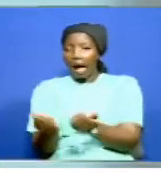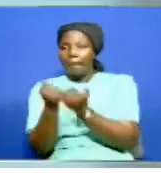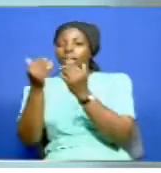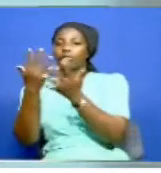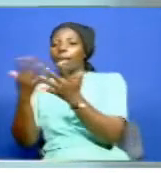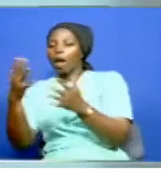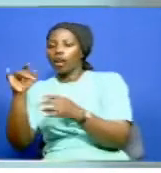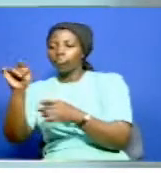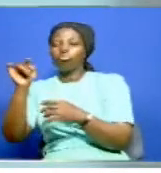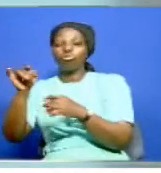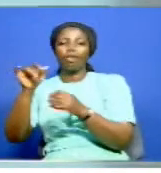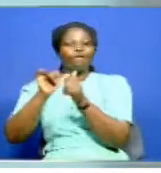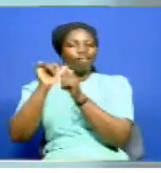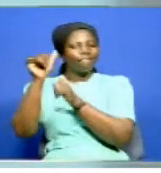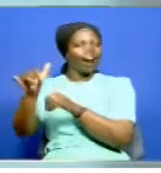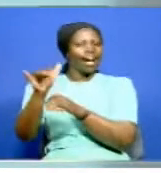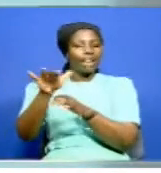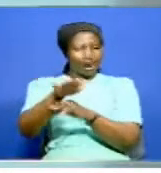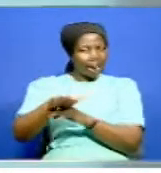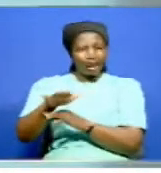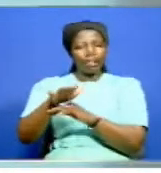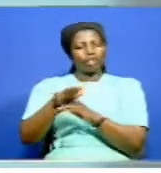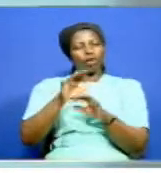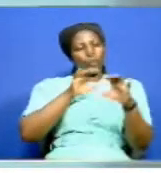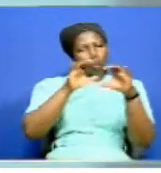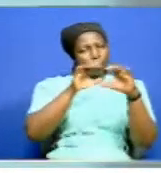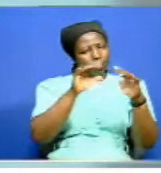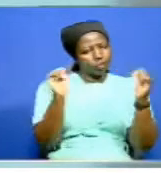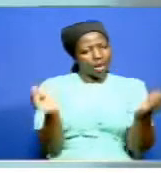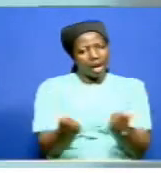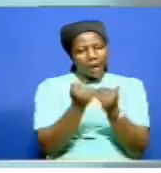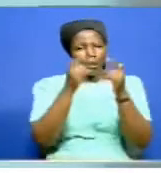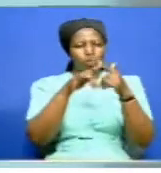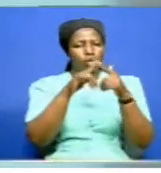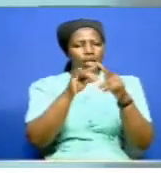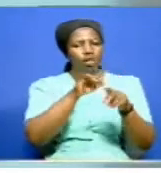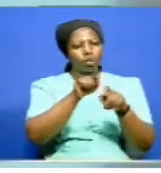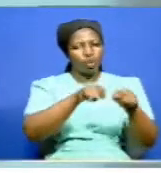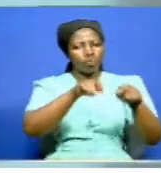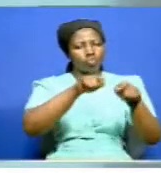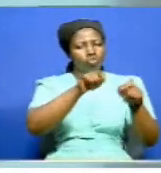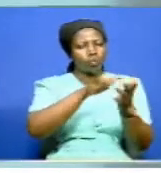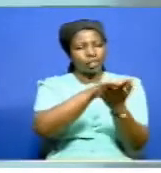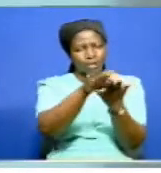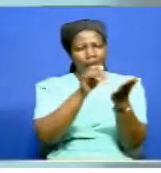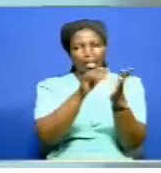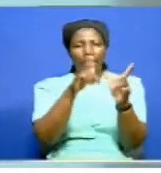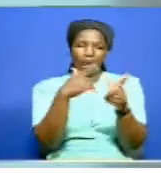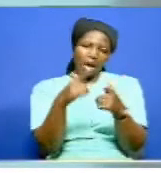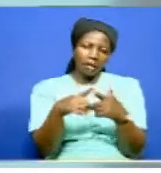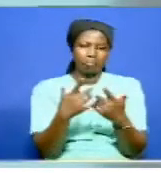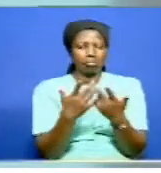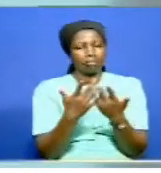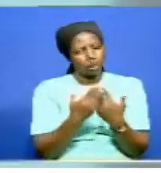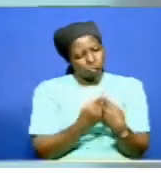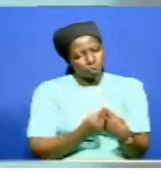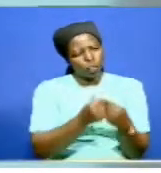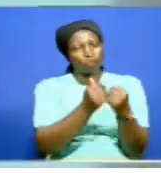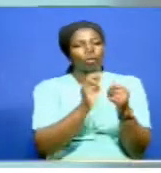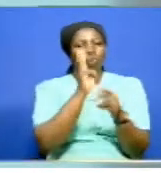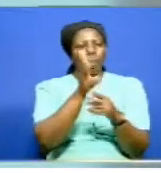in those far-flung areas, there will be communication to the command center and a response will